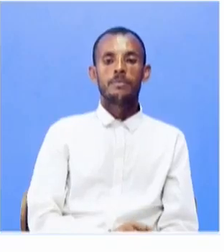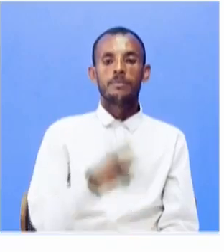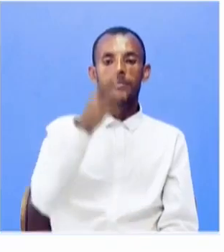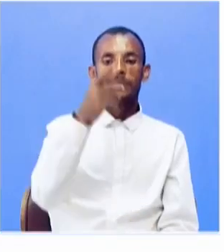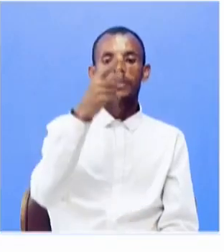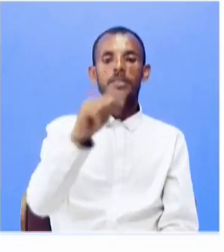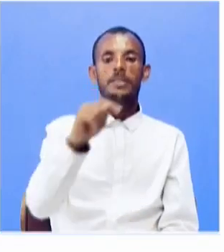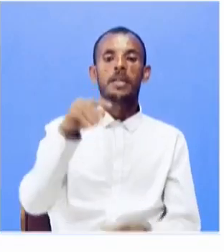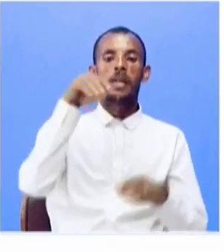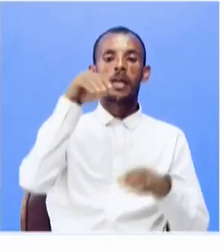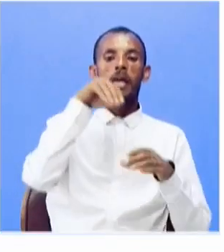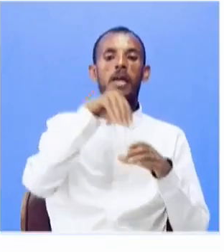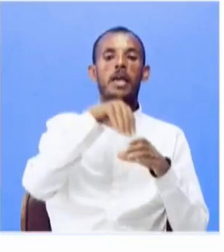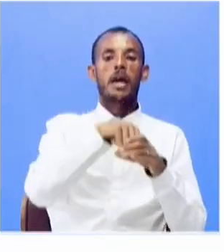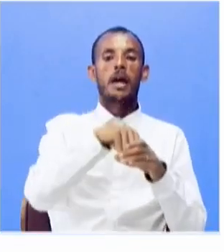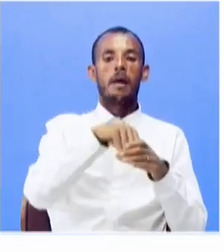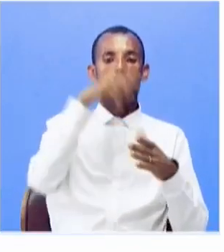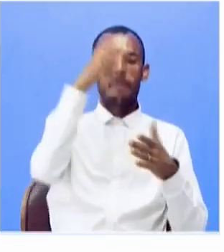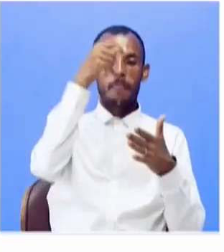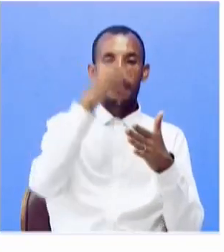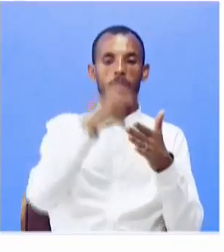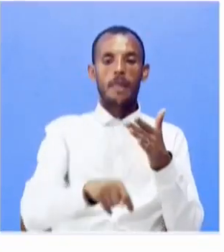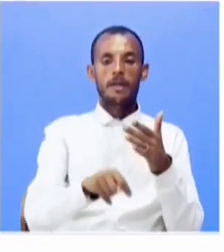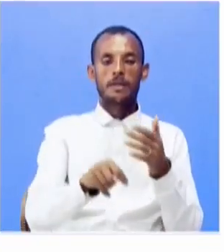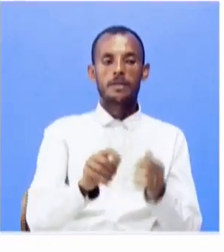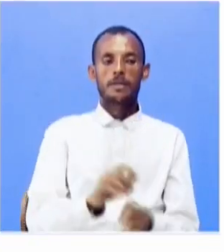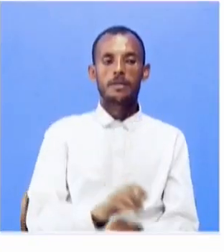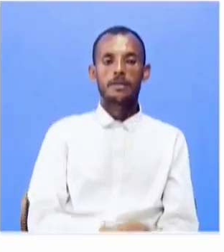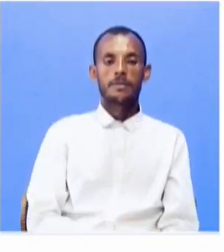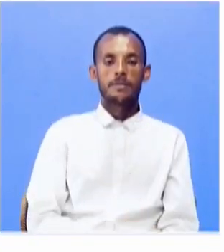the income tax